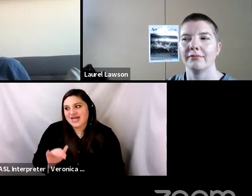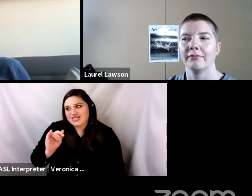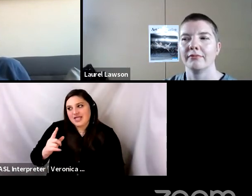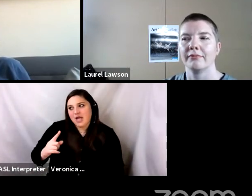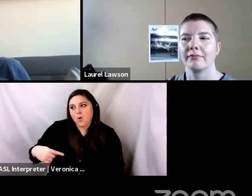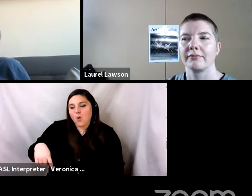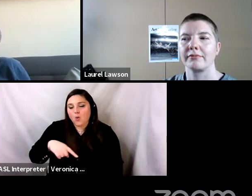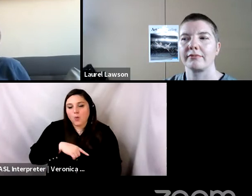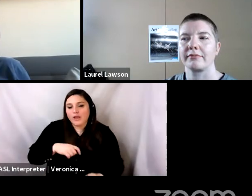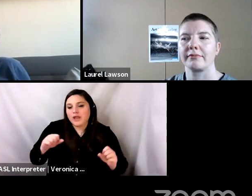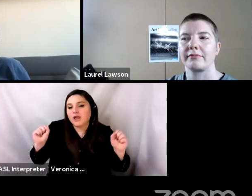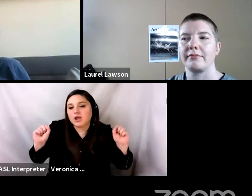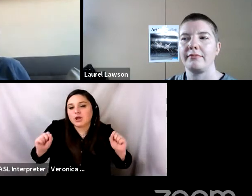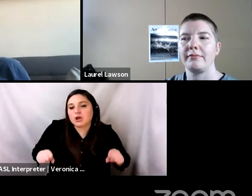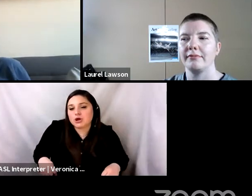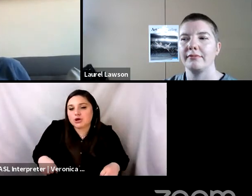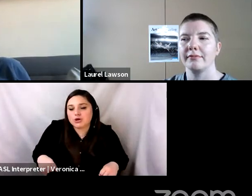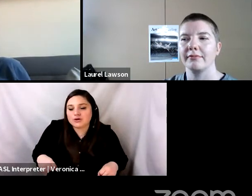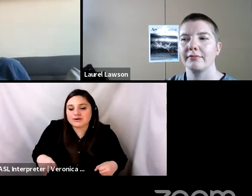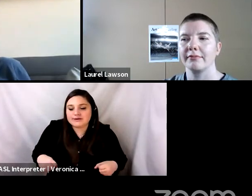to